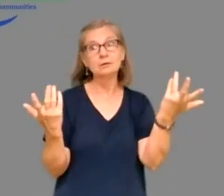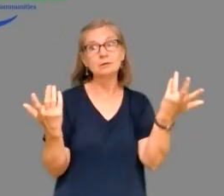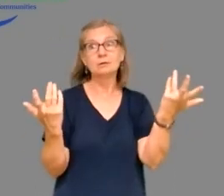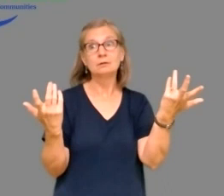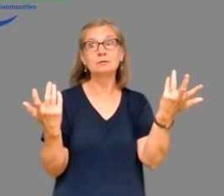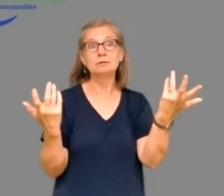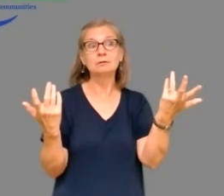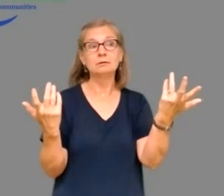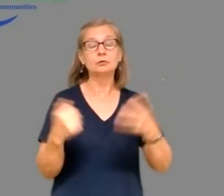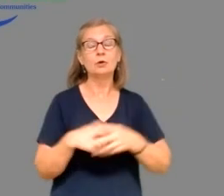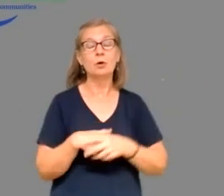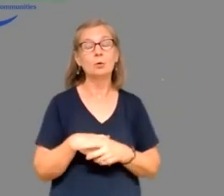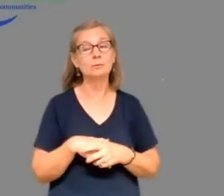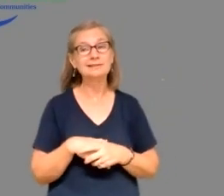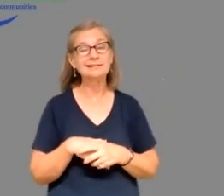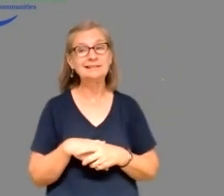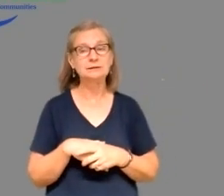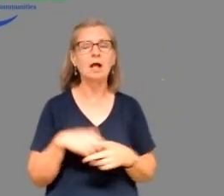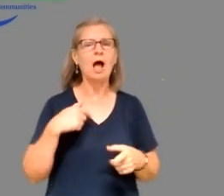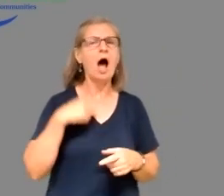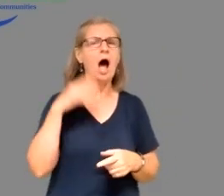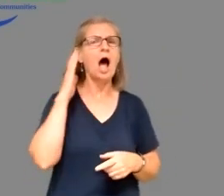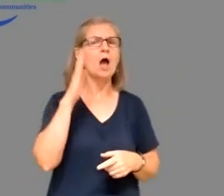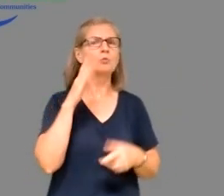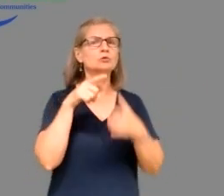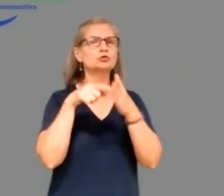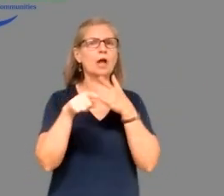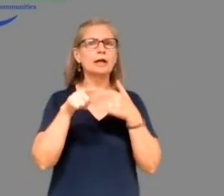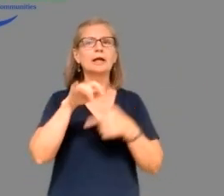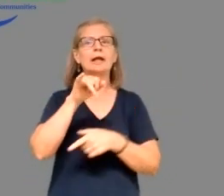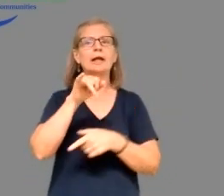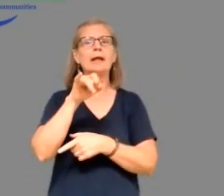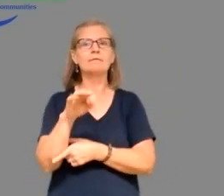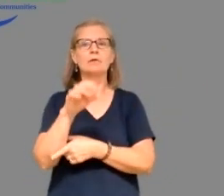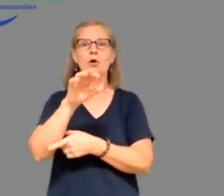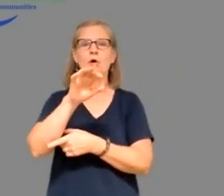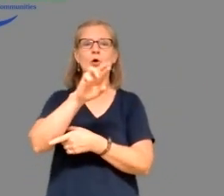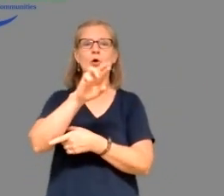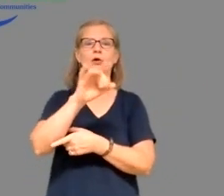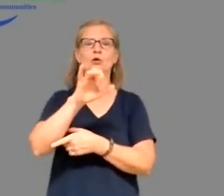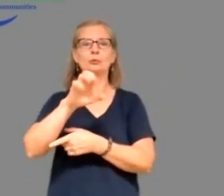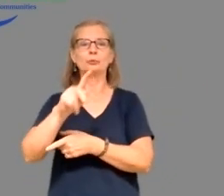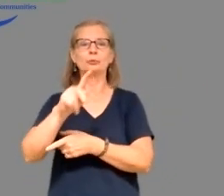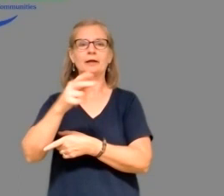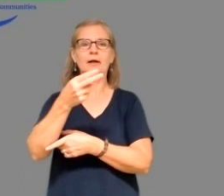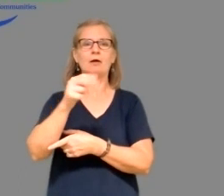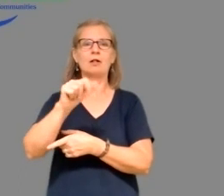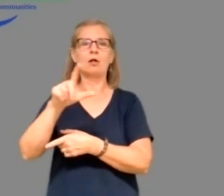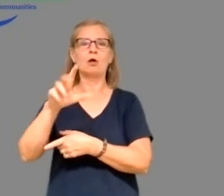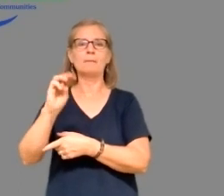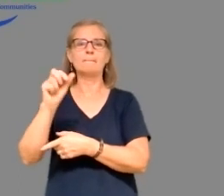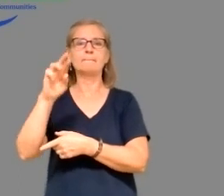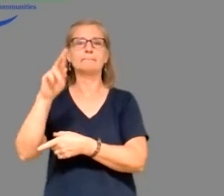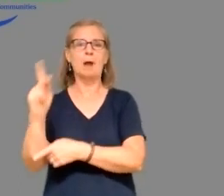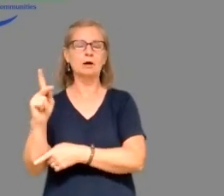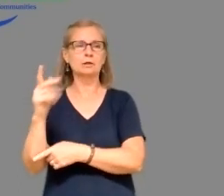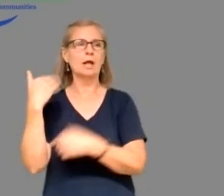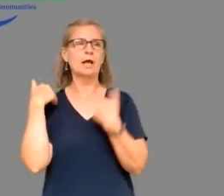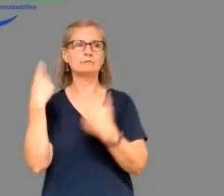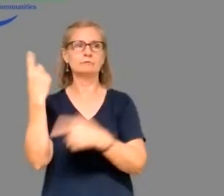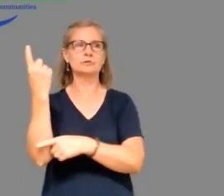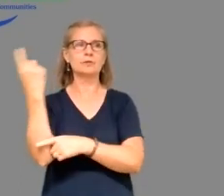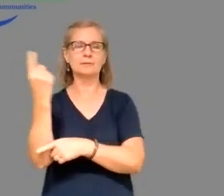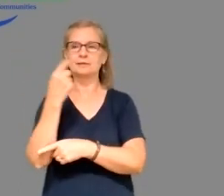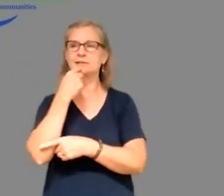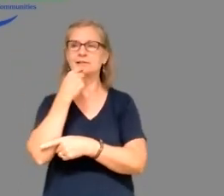I will see if Rick Hallmark has anything to say about that. And I know, Rick, that